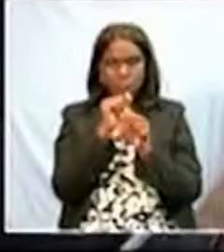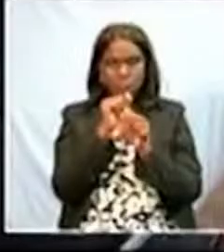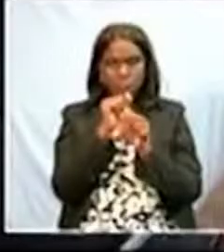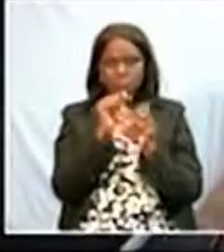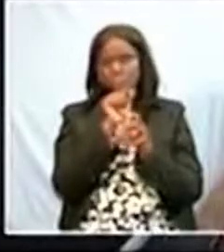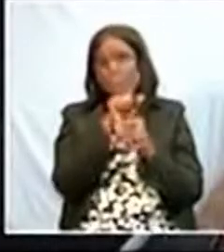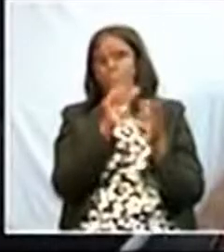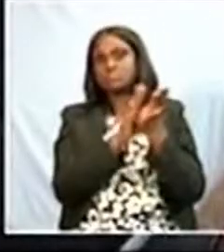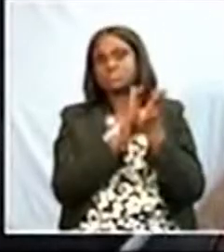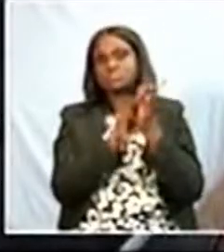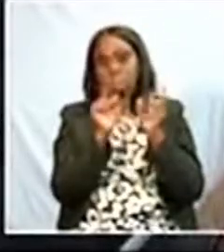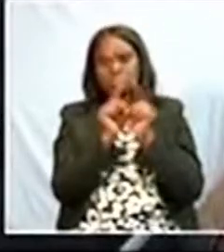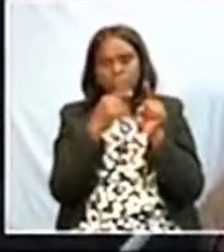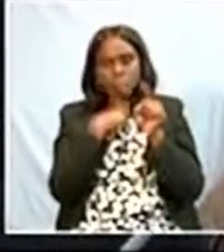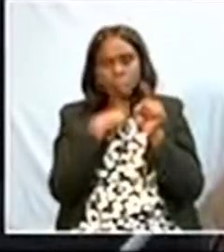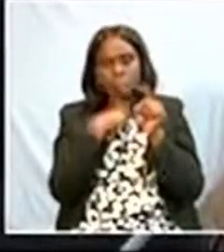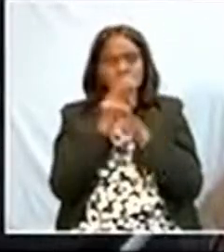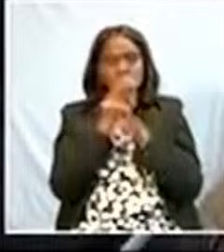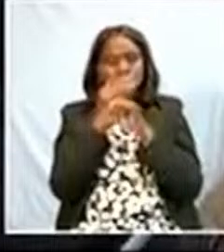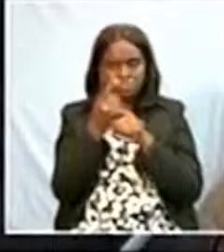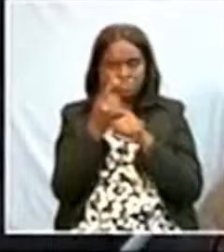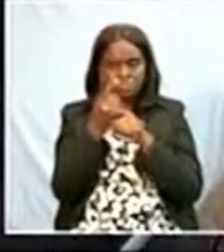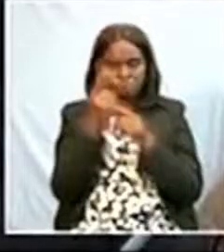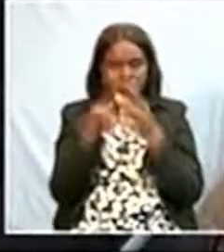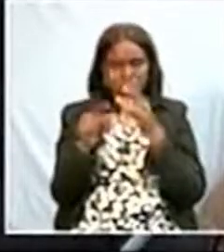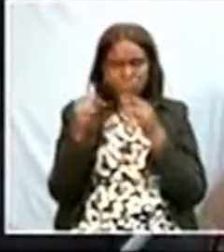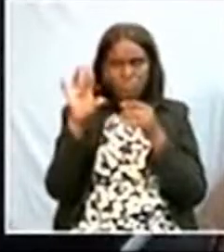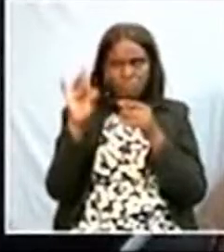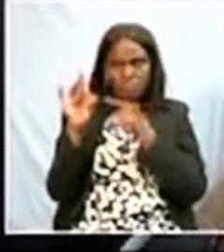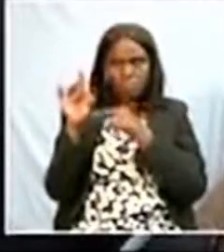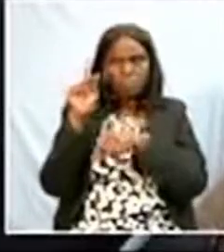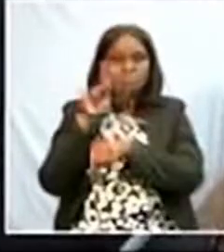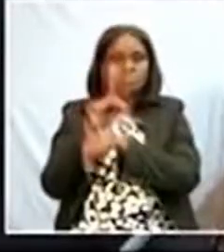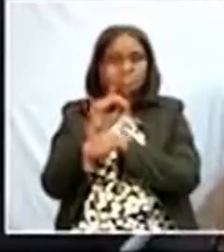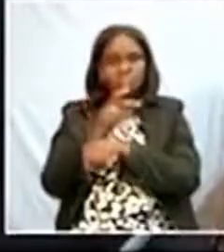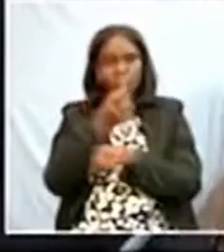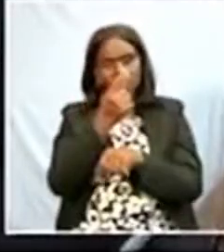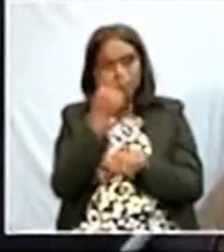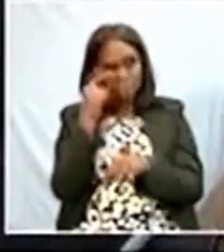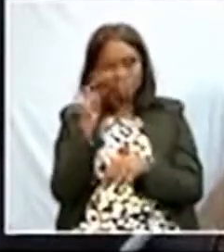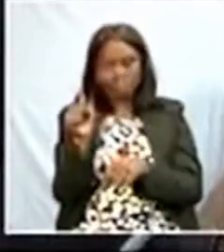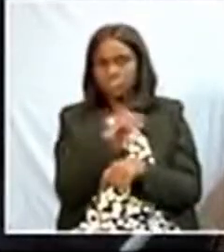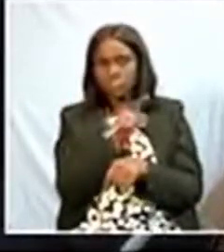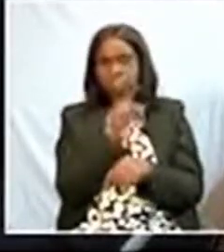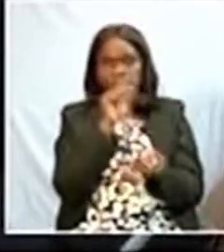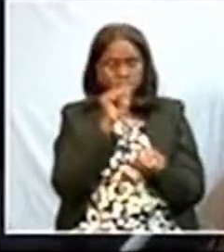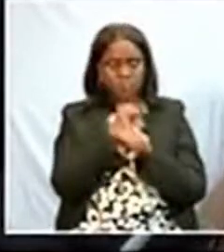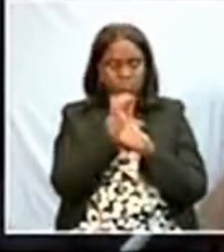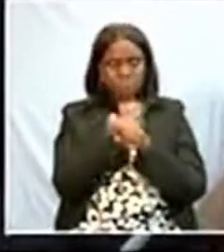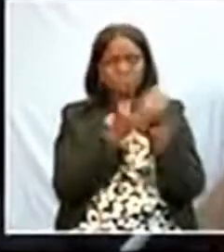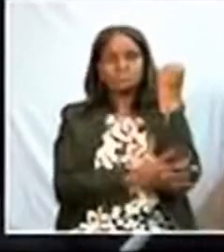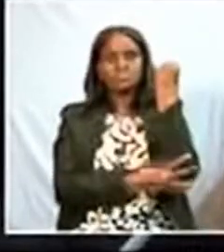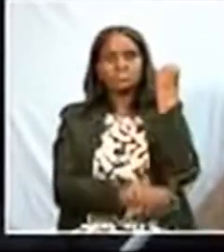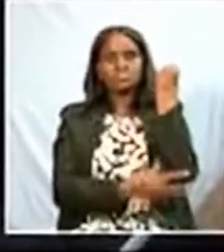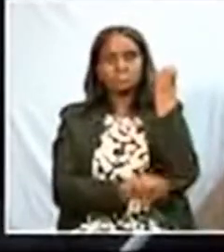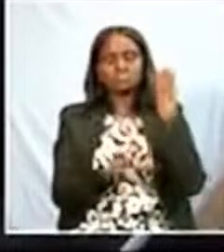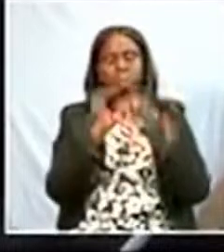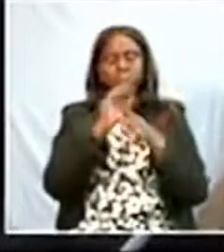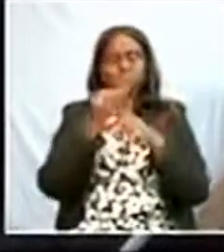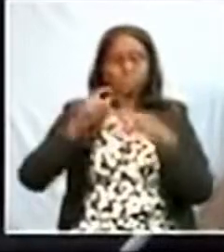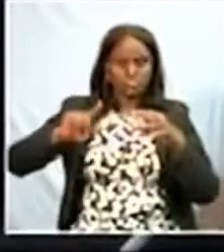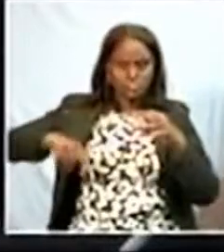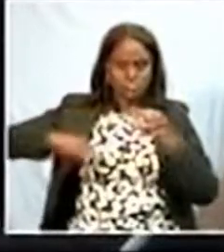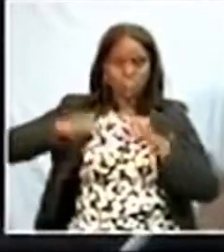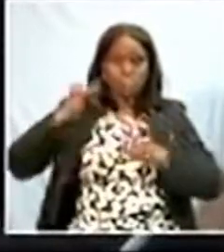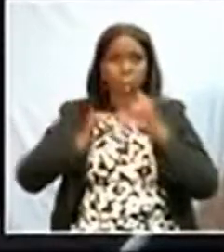school, just like I summarized that of 18 projects, 11 of them poor workmanship or delayed